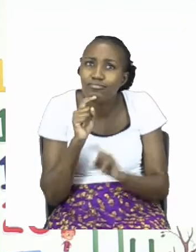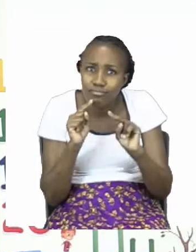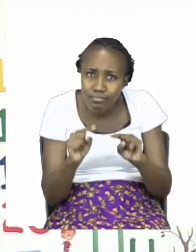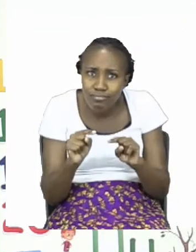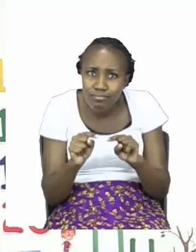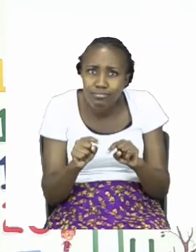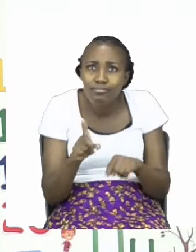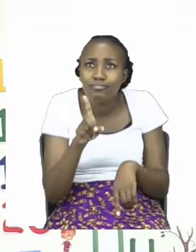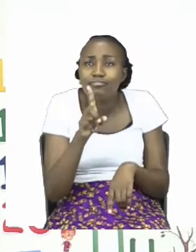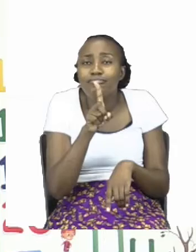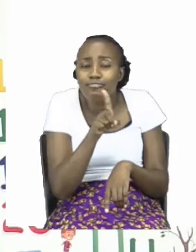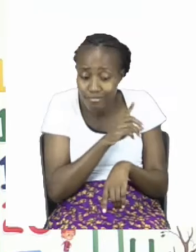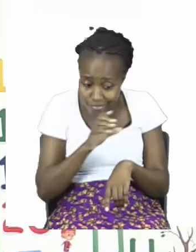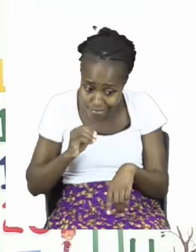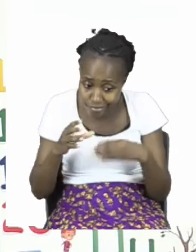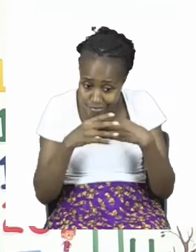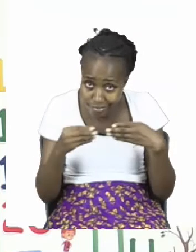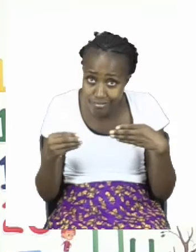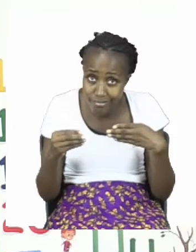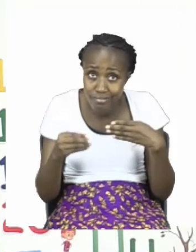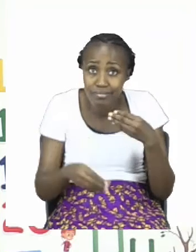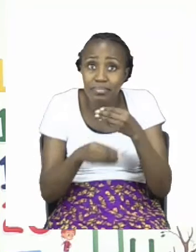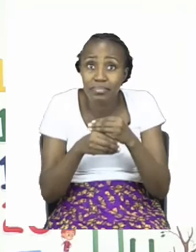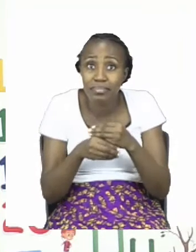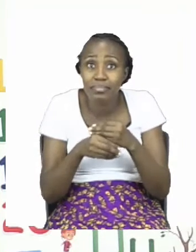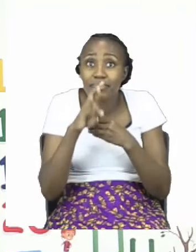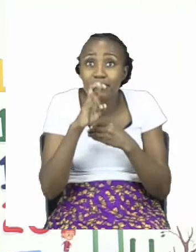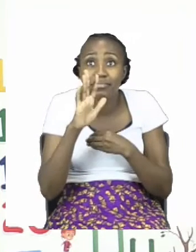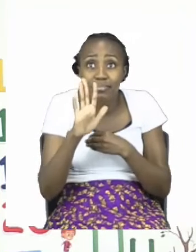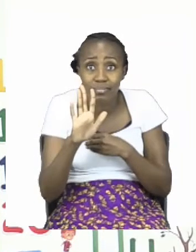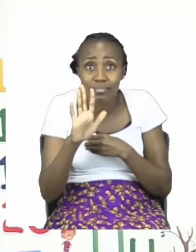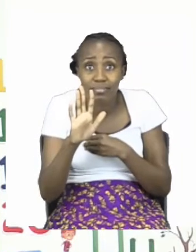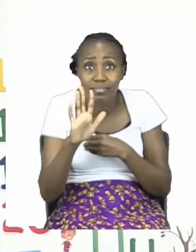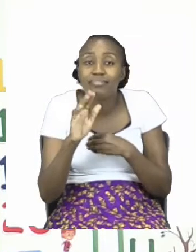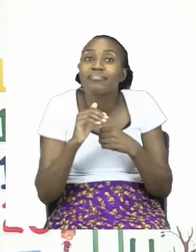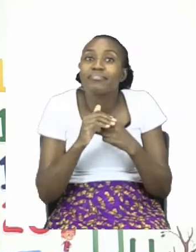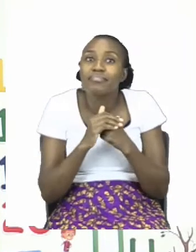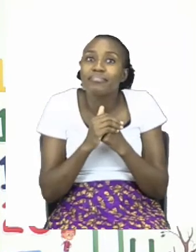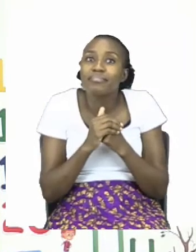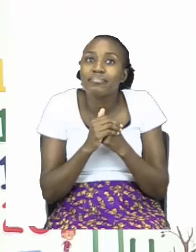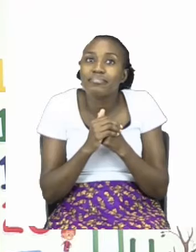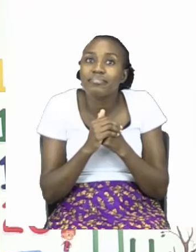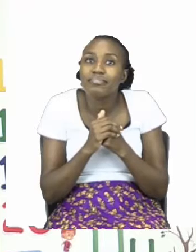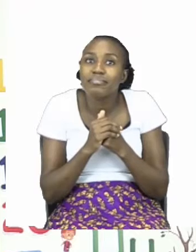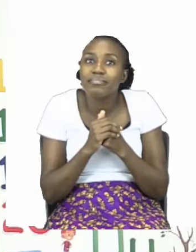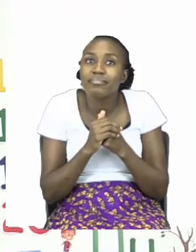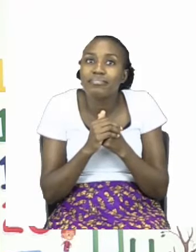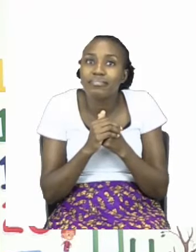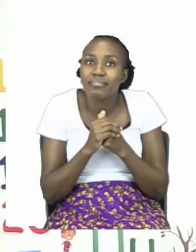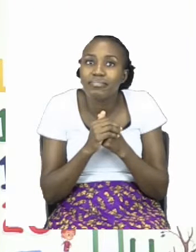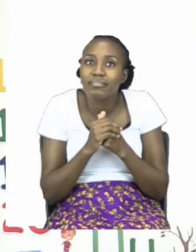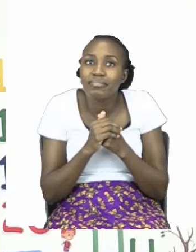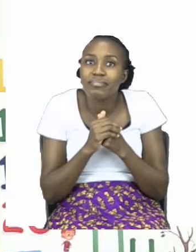say $10 plus $5. So if we take our